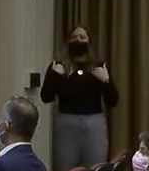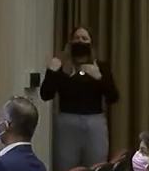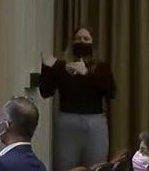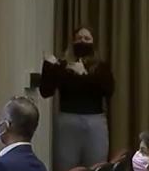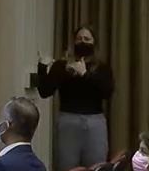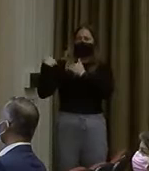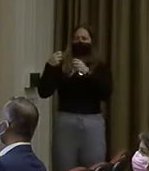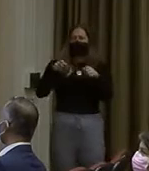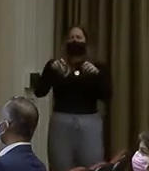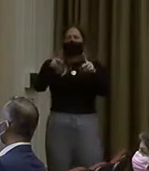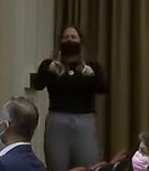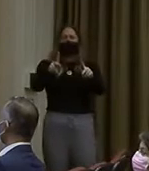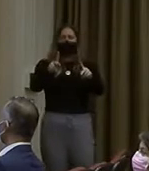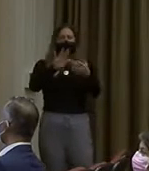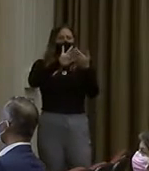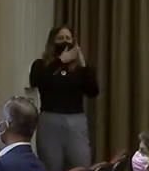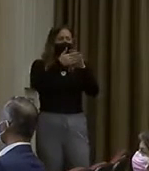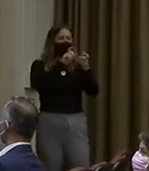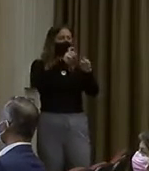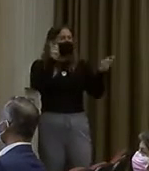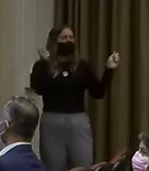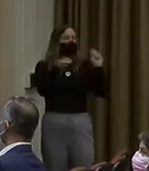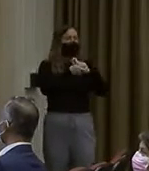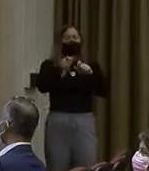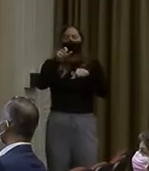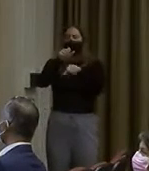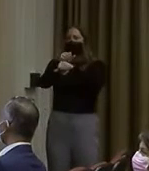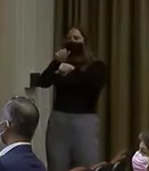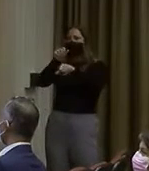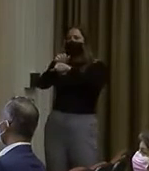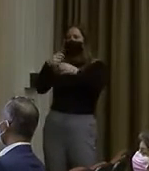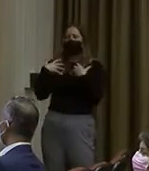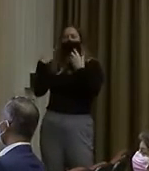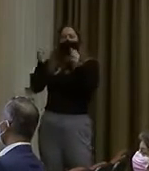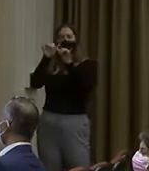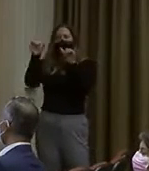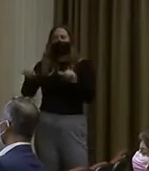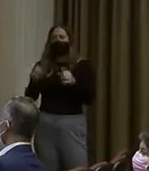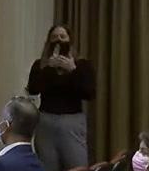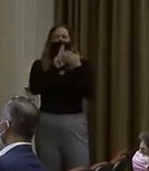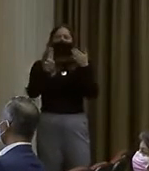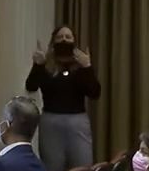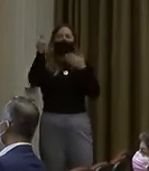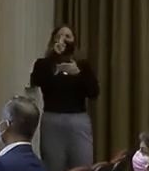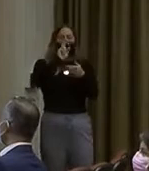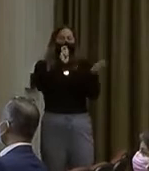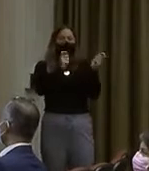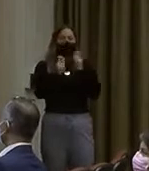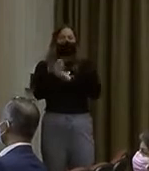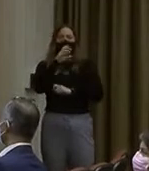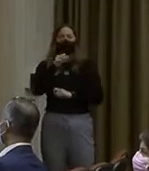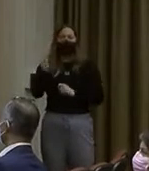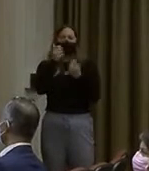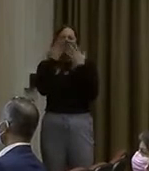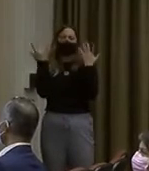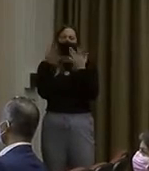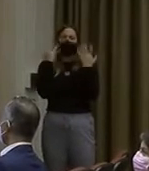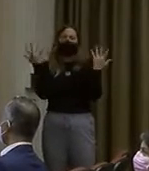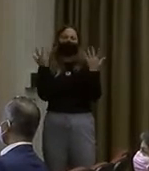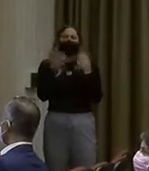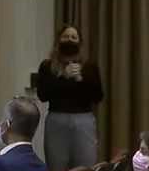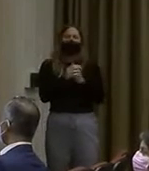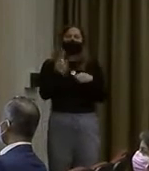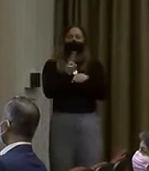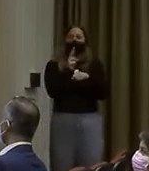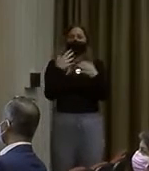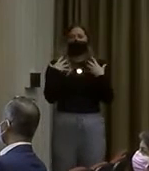opportunity to reimagine our communities, our workplaces, our health systems, and our universities to be more age-friendly. And in doing so, we should always use the health